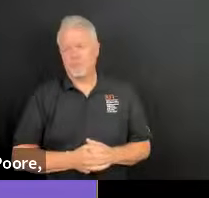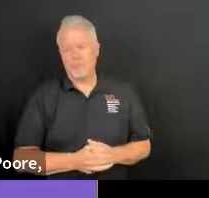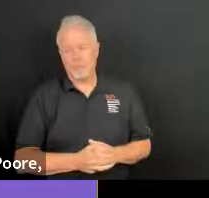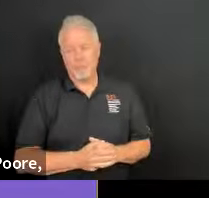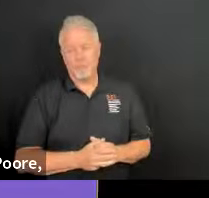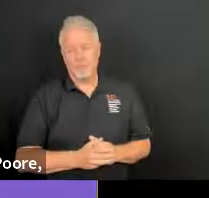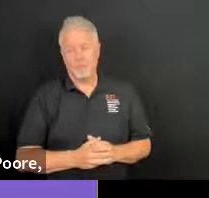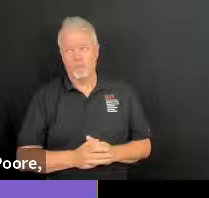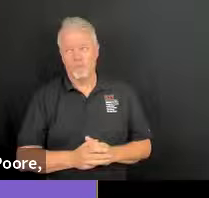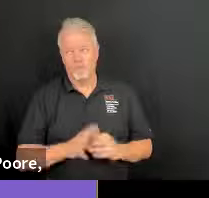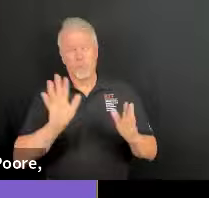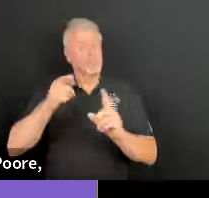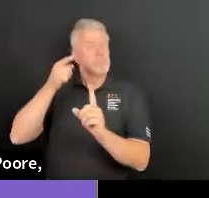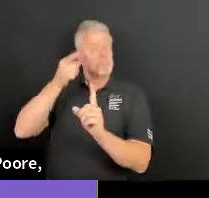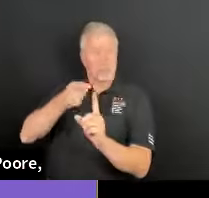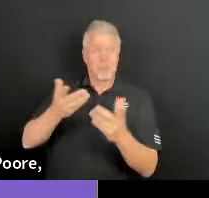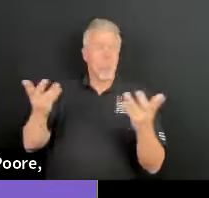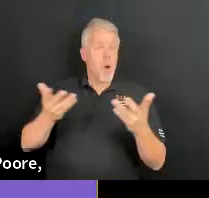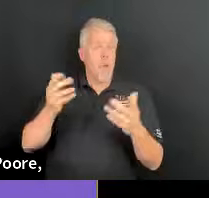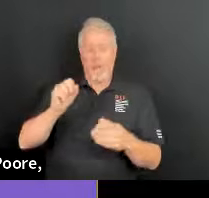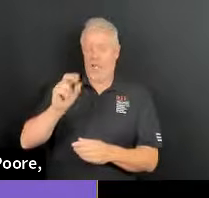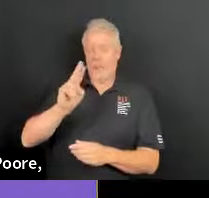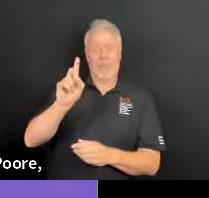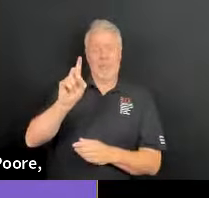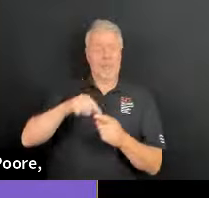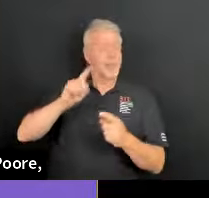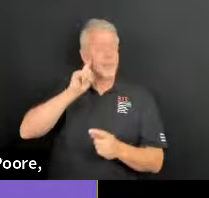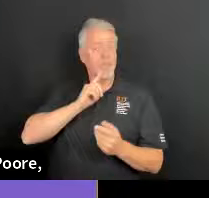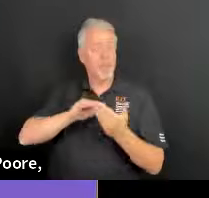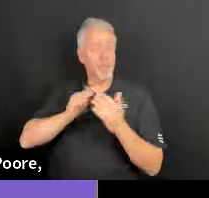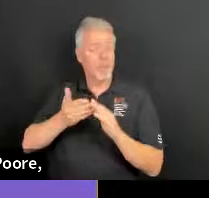through an interpreter while you're at your meeting. That could cause a bit of a challenge as well.